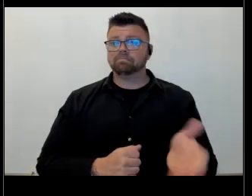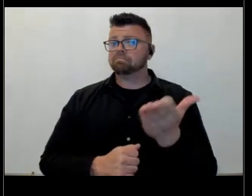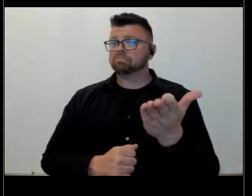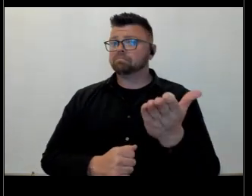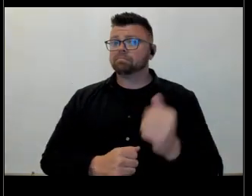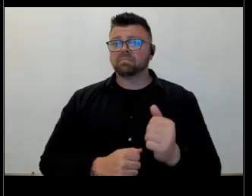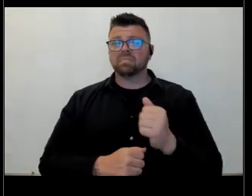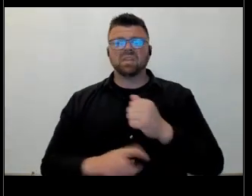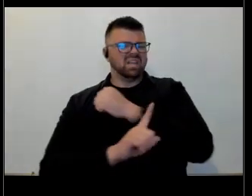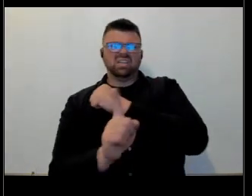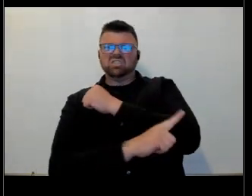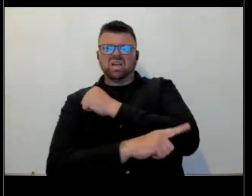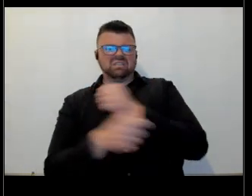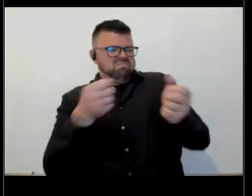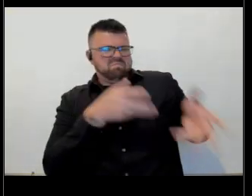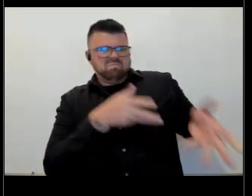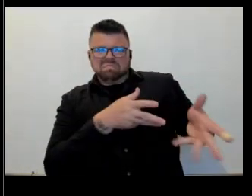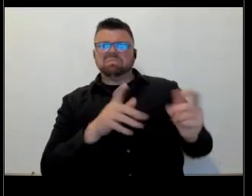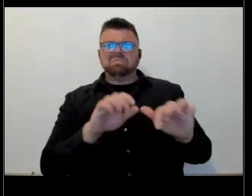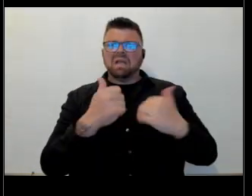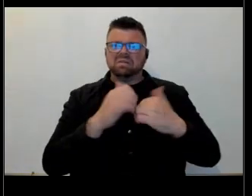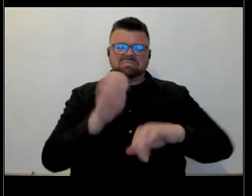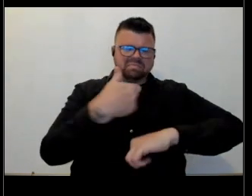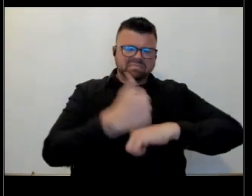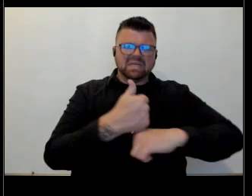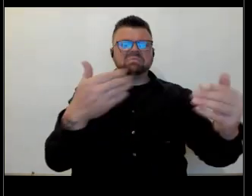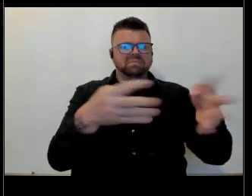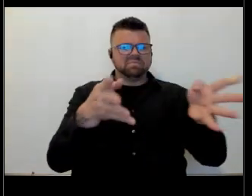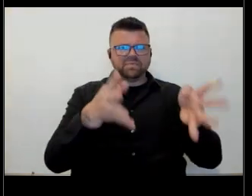Trash disposal areas.